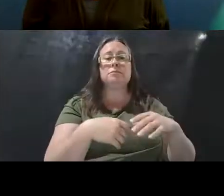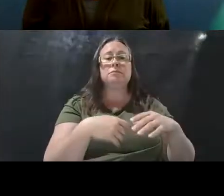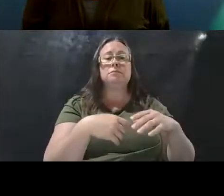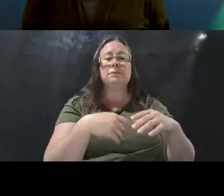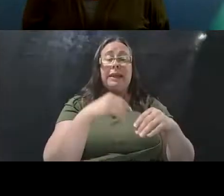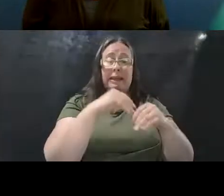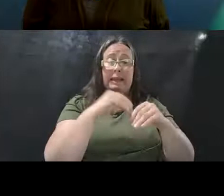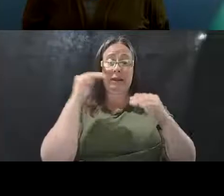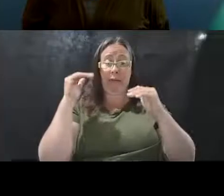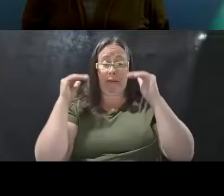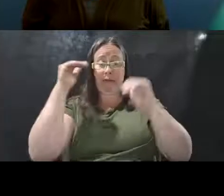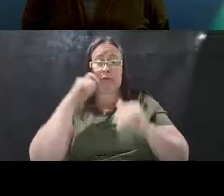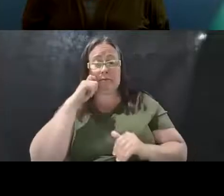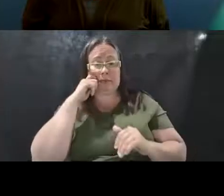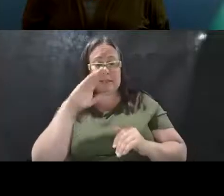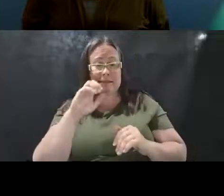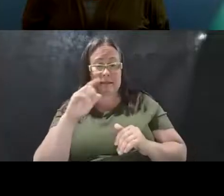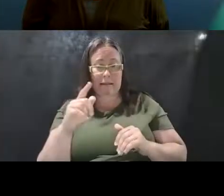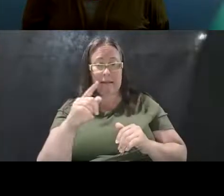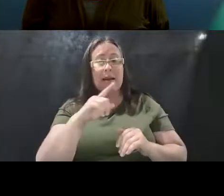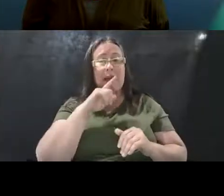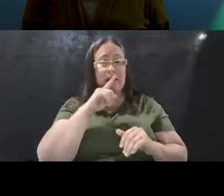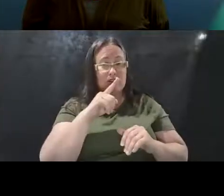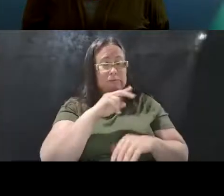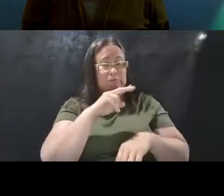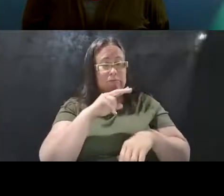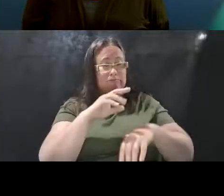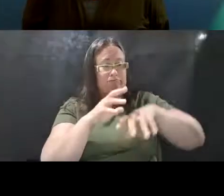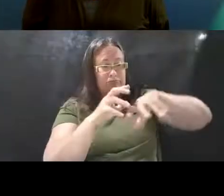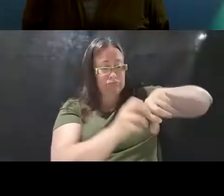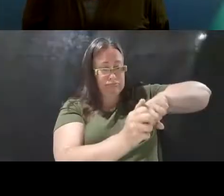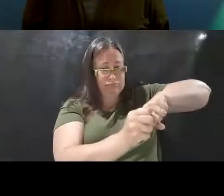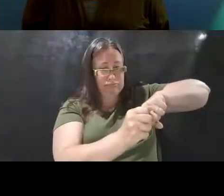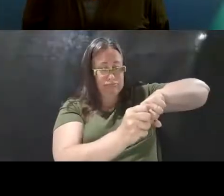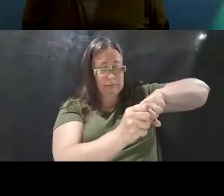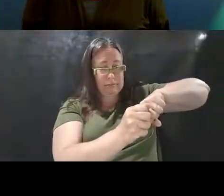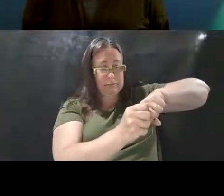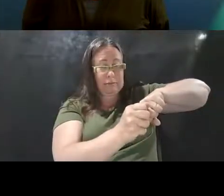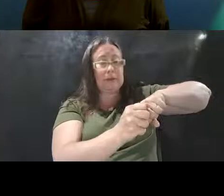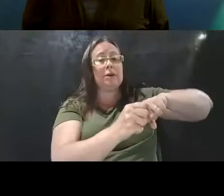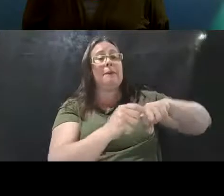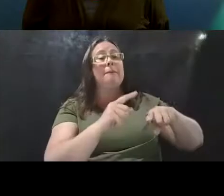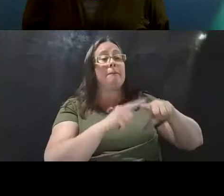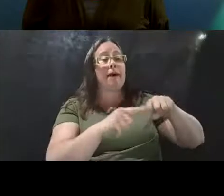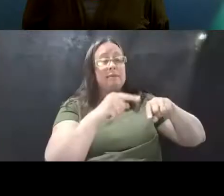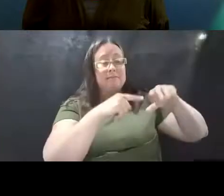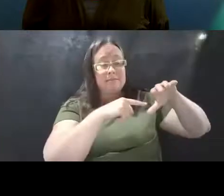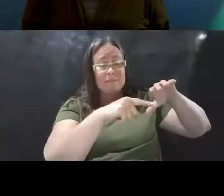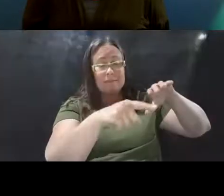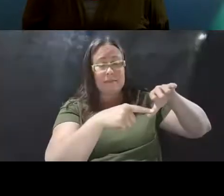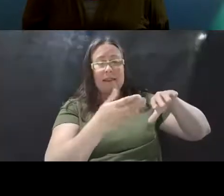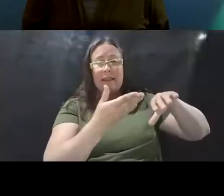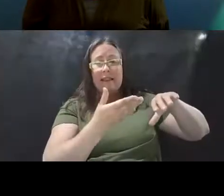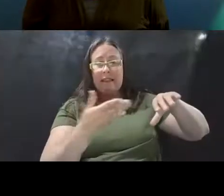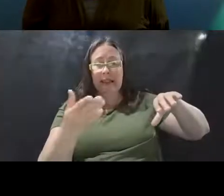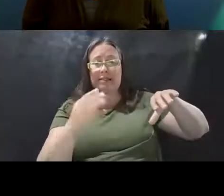adult skin cell is actually locked down in a suppressed conformation. And so those factors in the oocyte were able